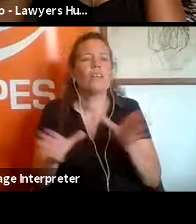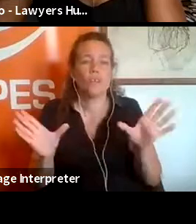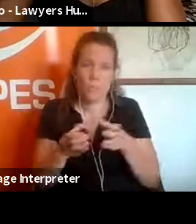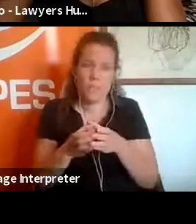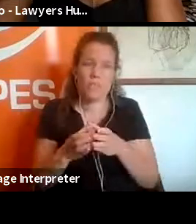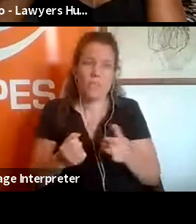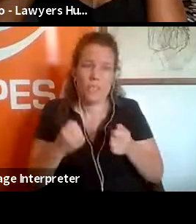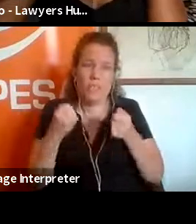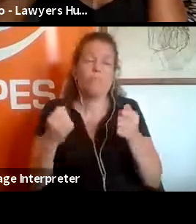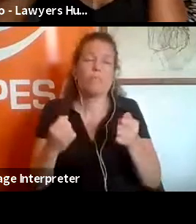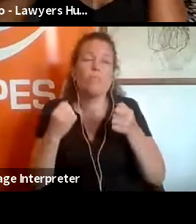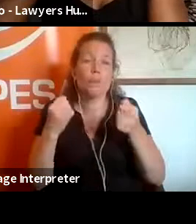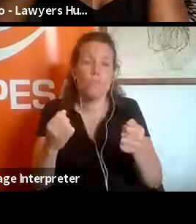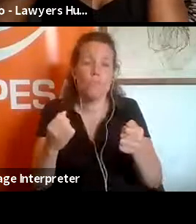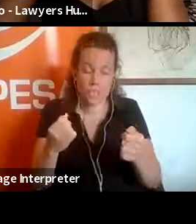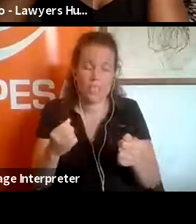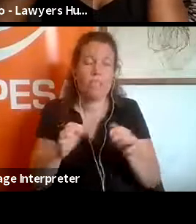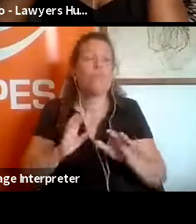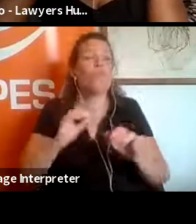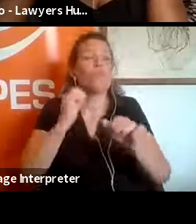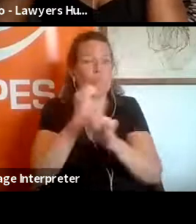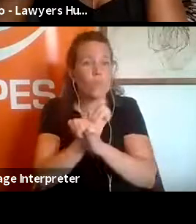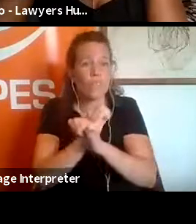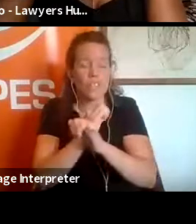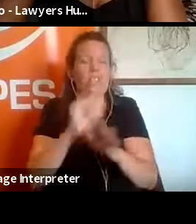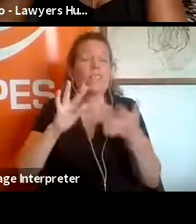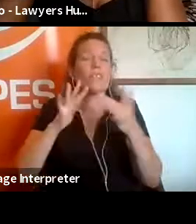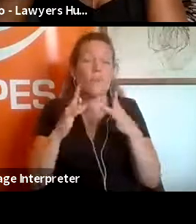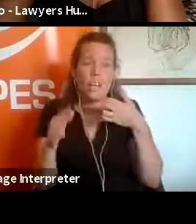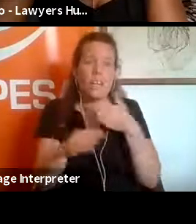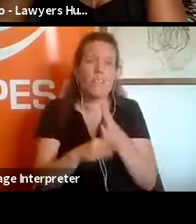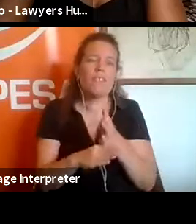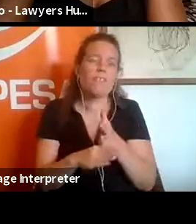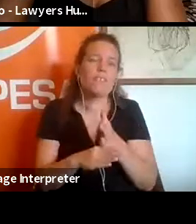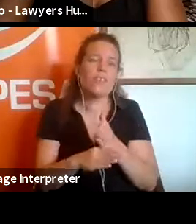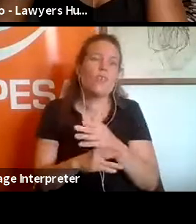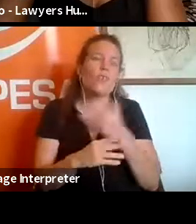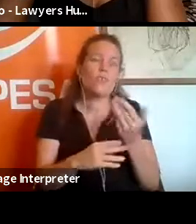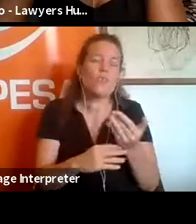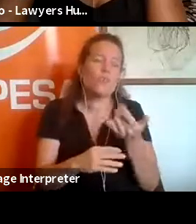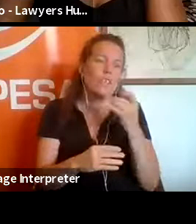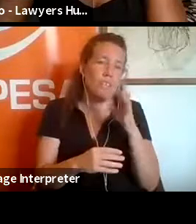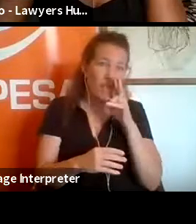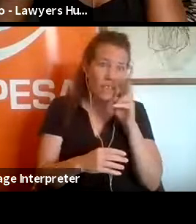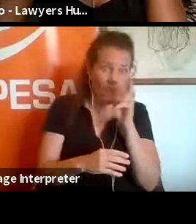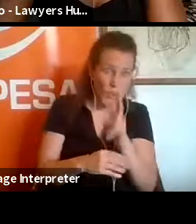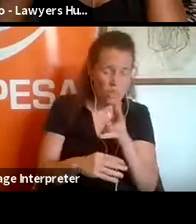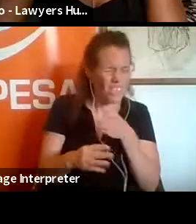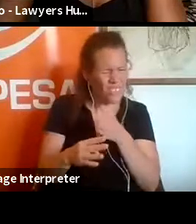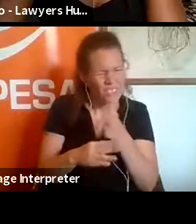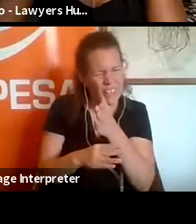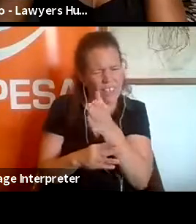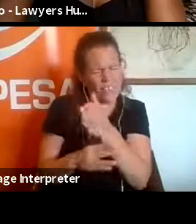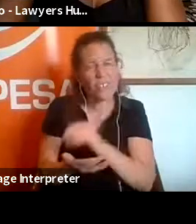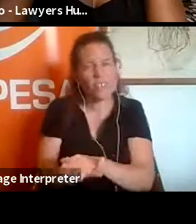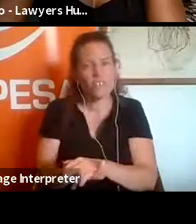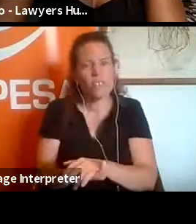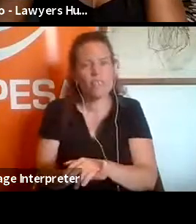and also protecting it. So I think if we look into that in that direction, it